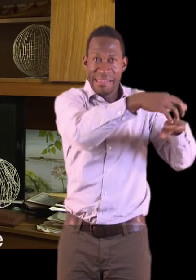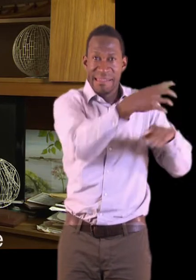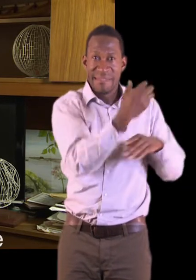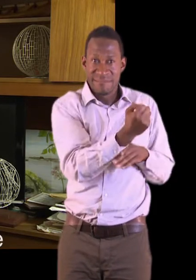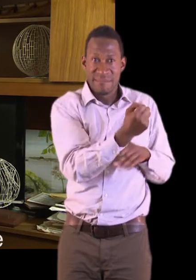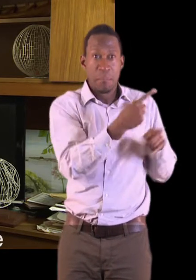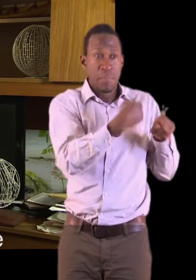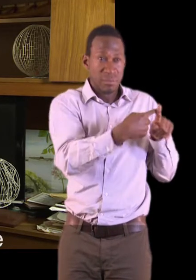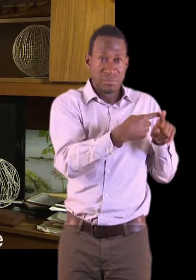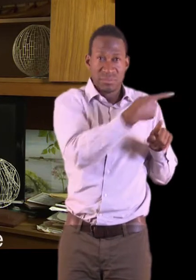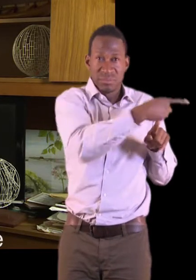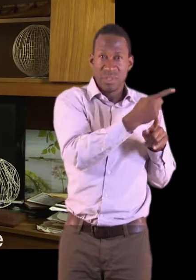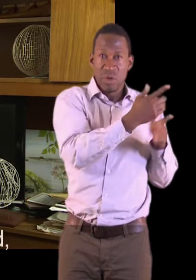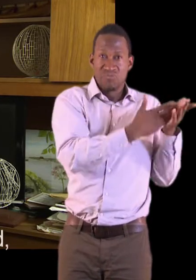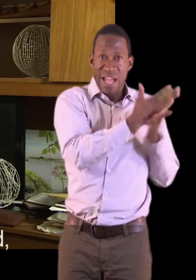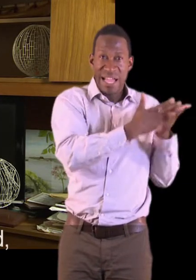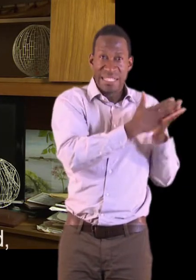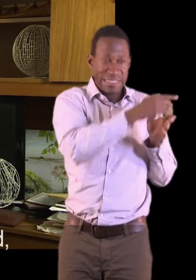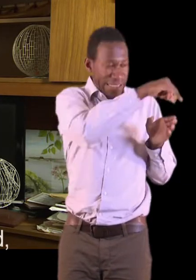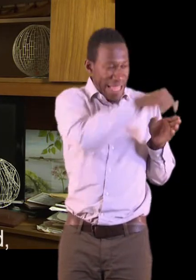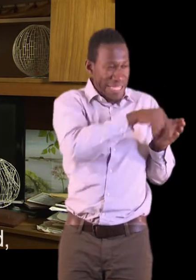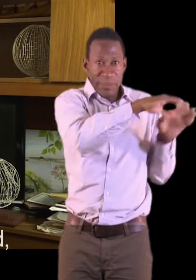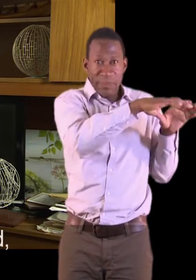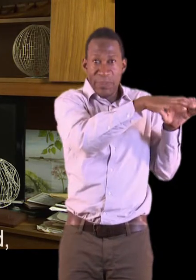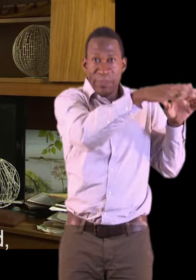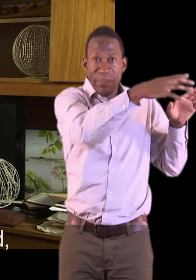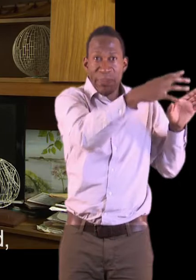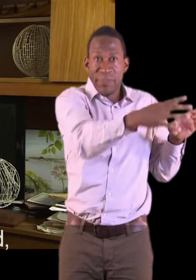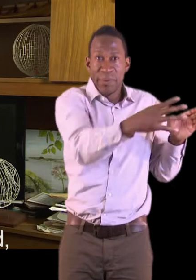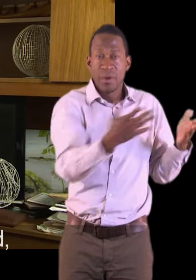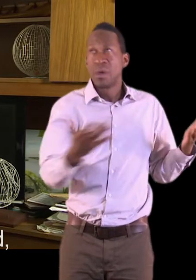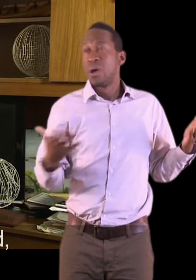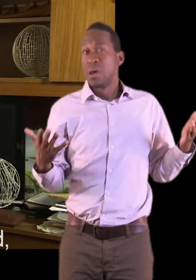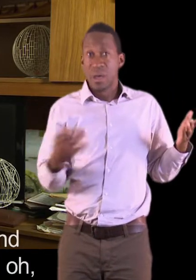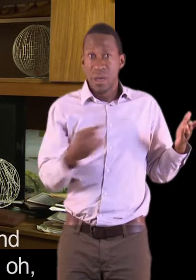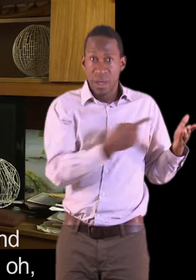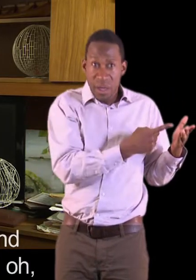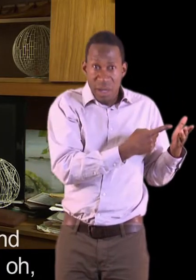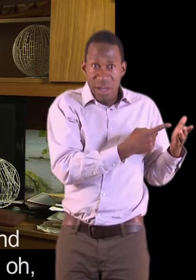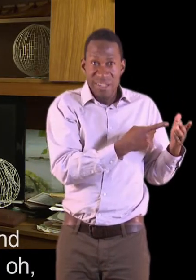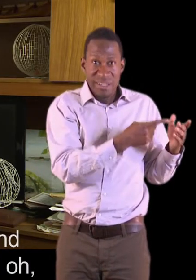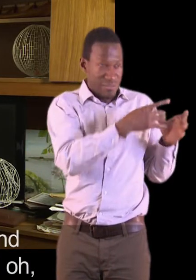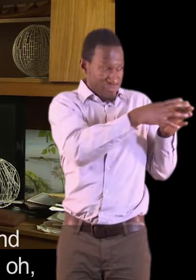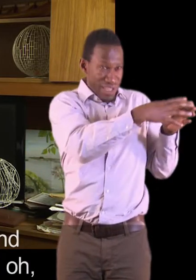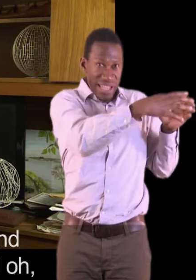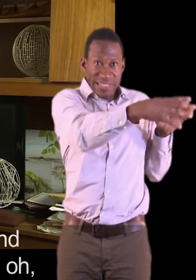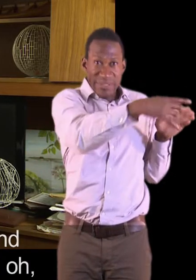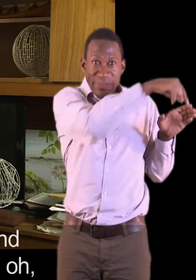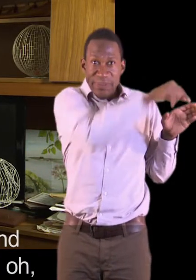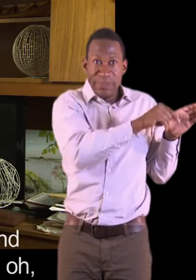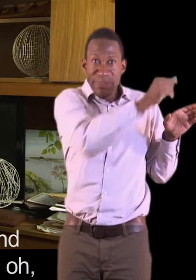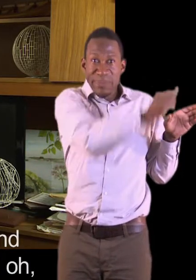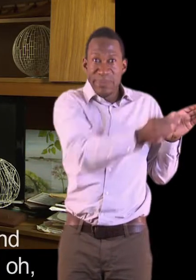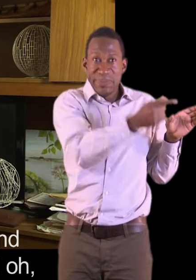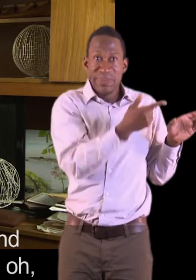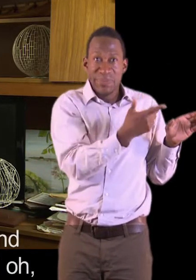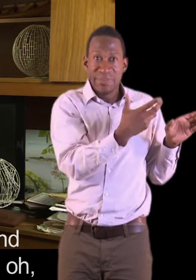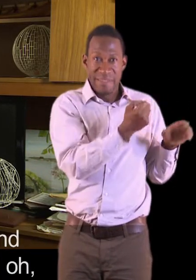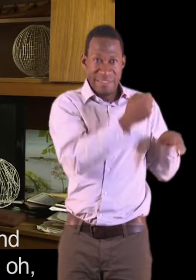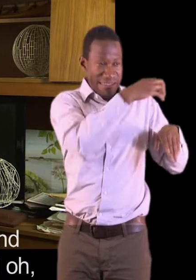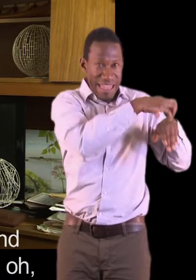white bread. Oh dear, thin sliced white bread, cakes and this, that and the other, you know, and